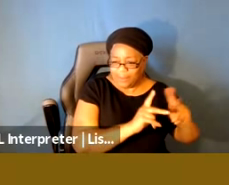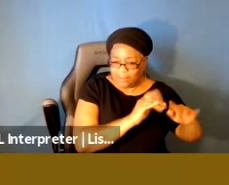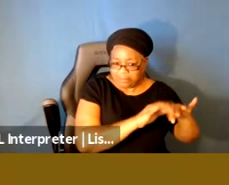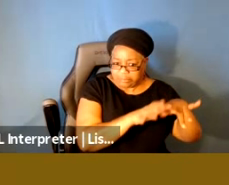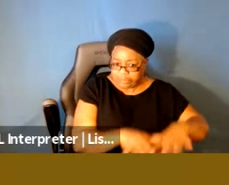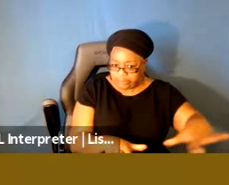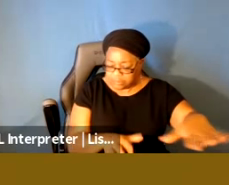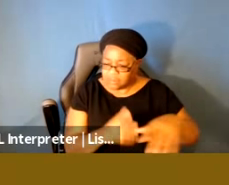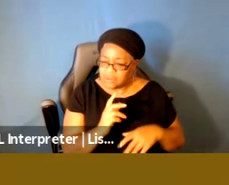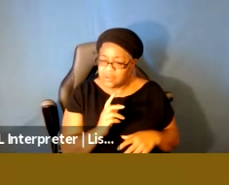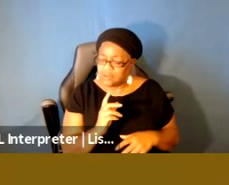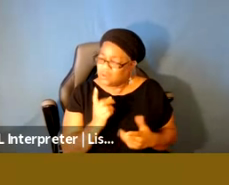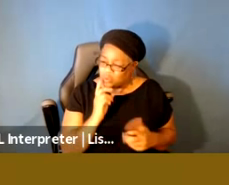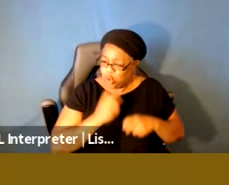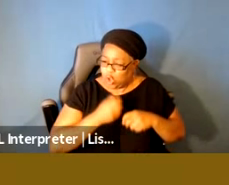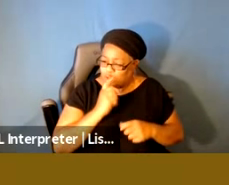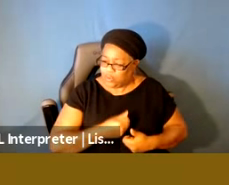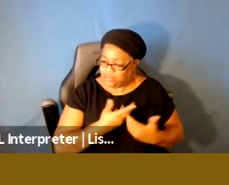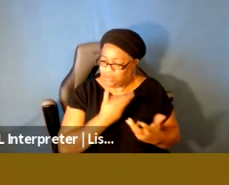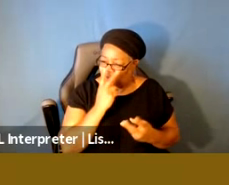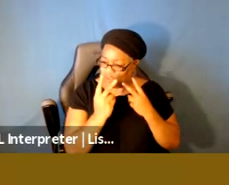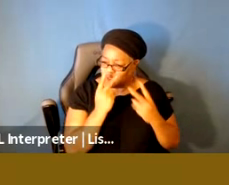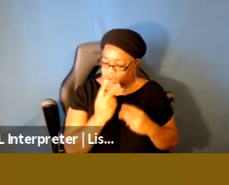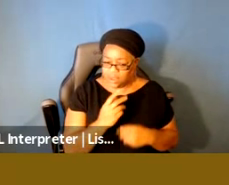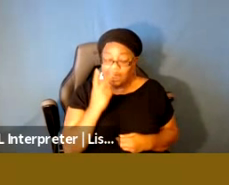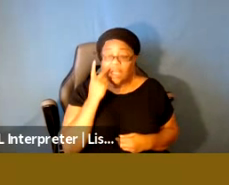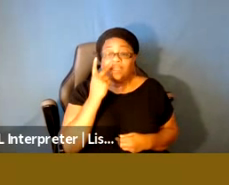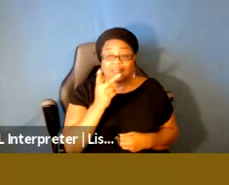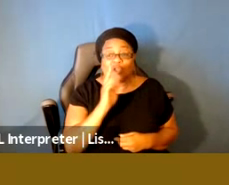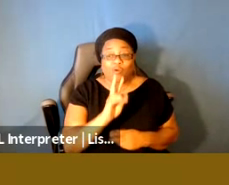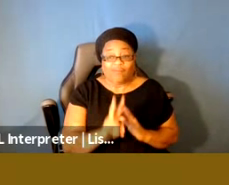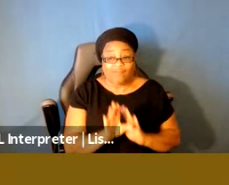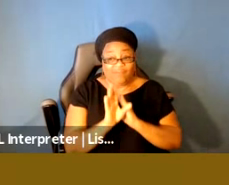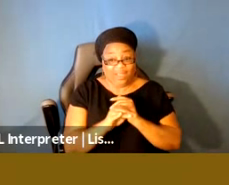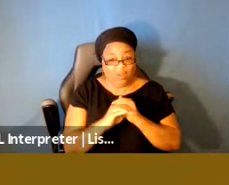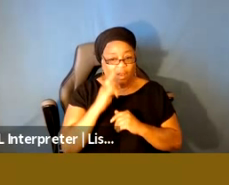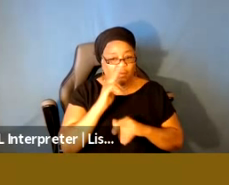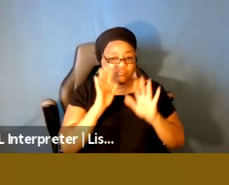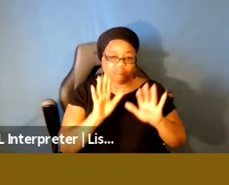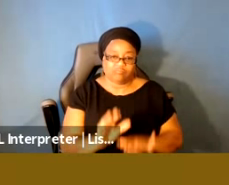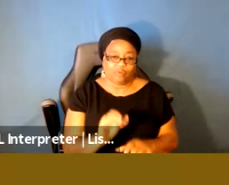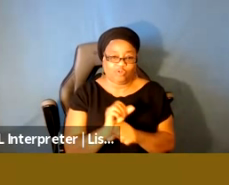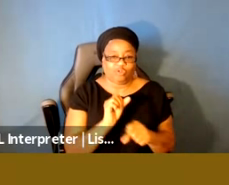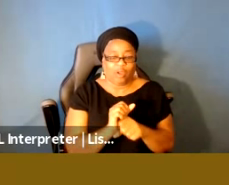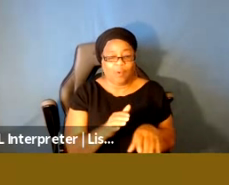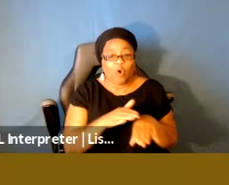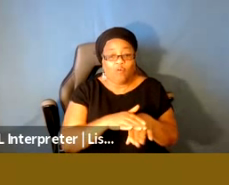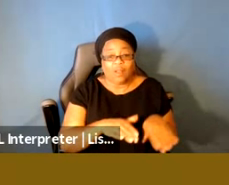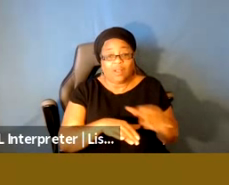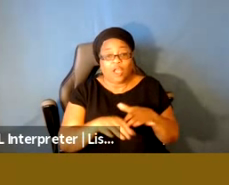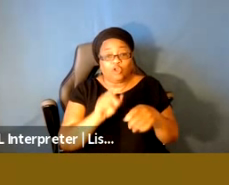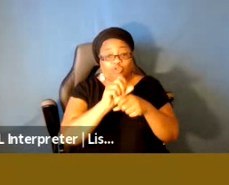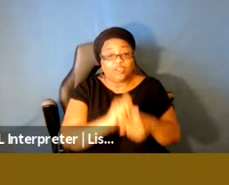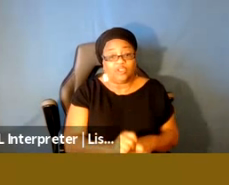visually. And seeing your video a few months ago, I thought it really did an excellent job of overlaying traditional